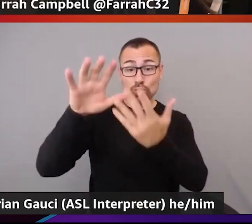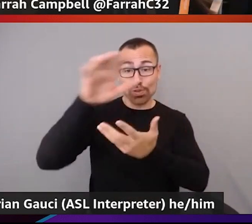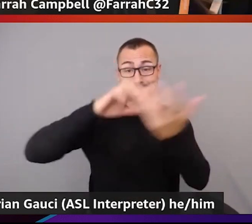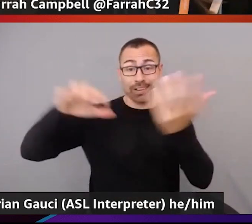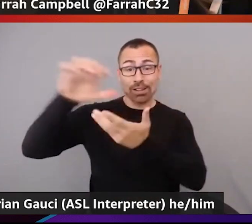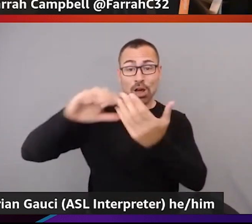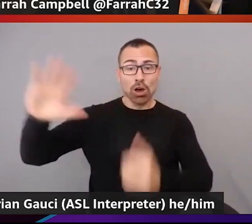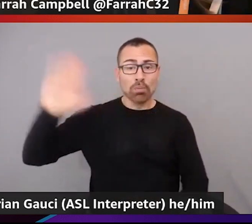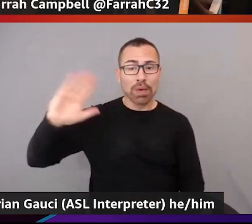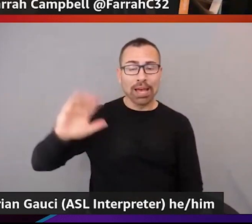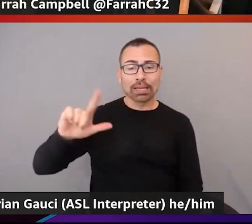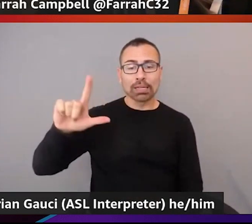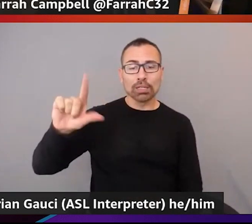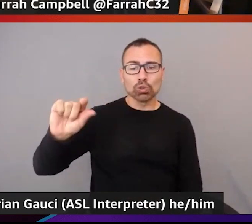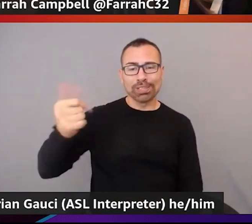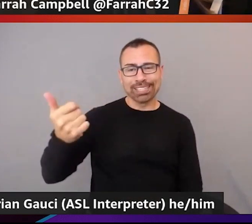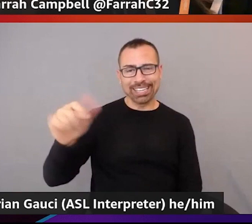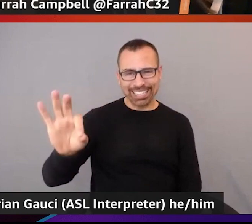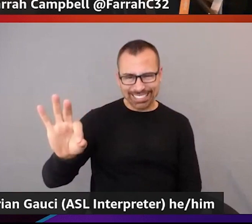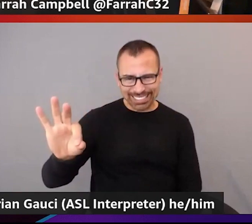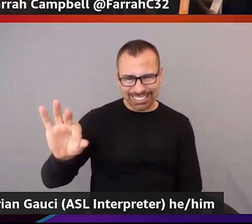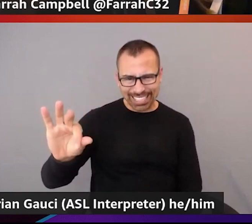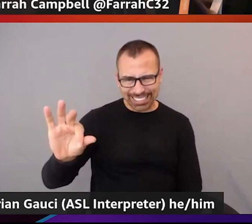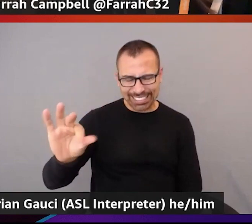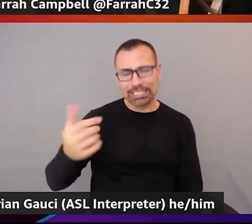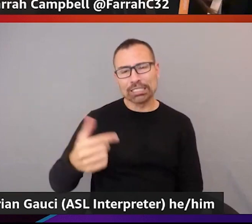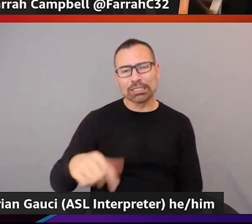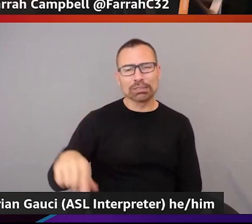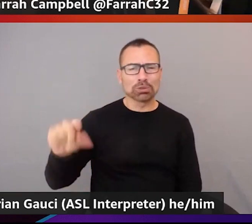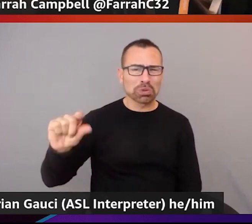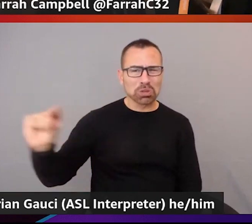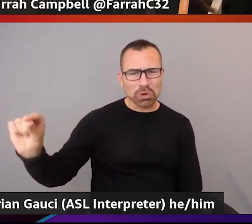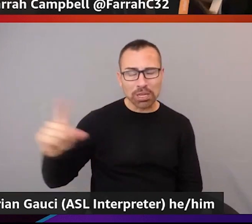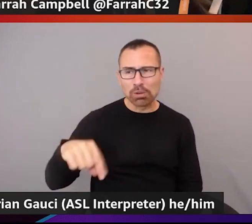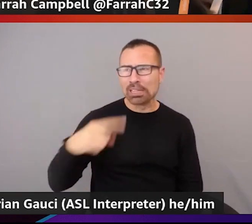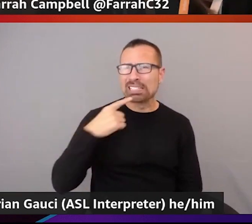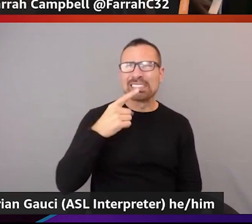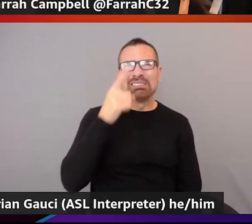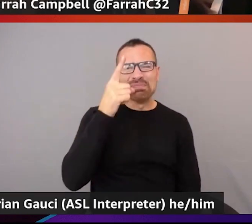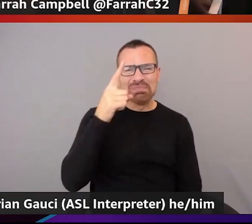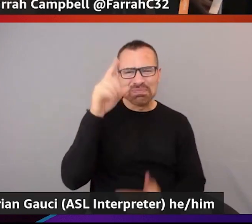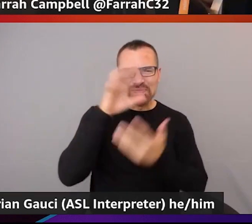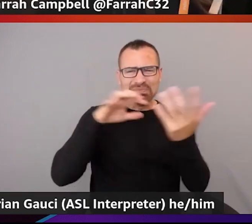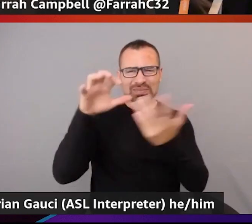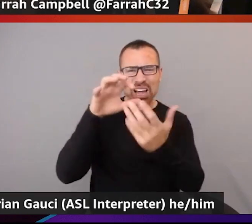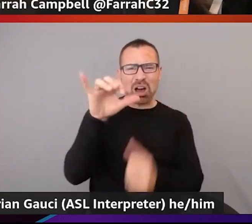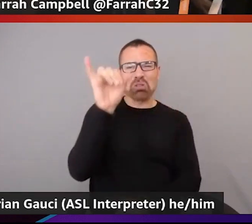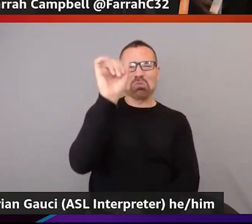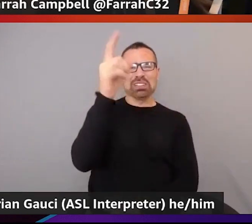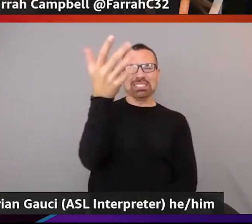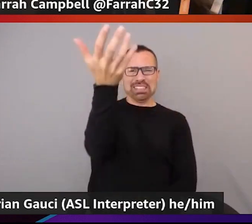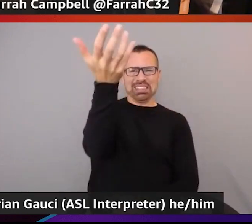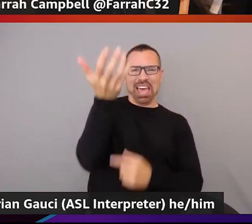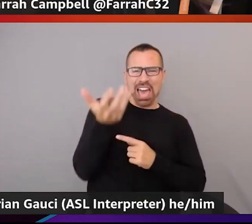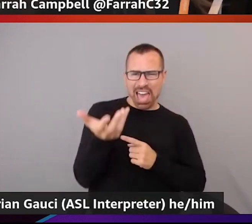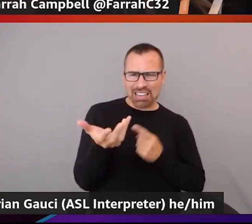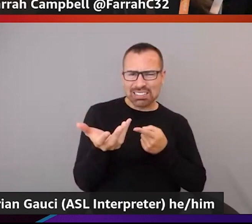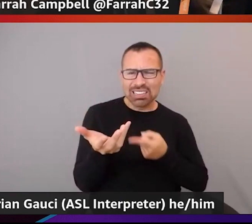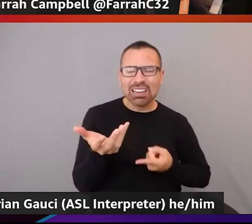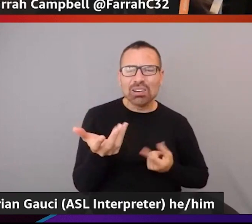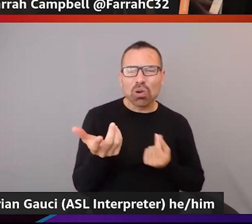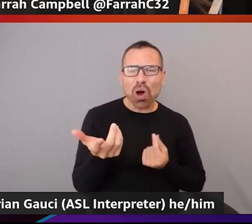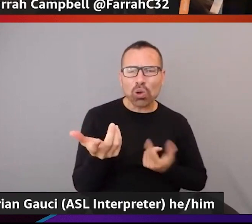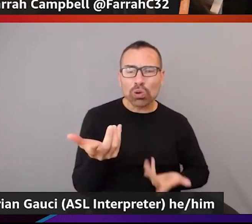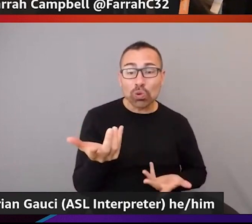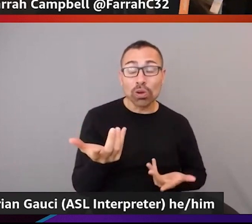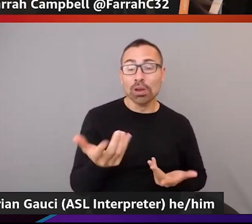2019, 2020, where they started saying, okay, what is this thing? How do we do it? And basically they did the